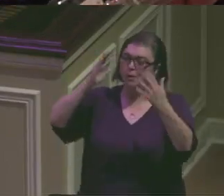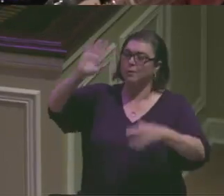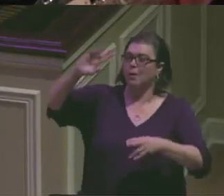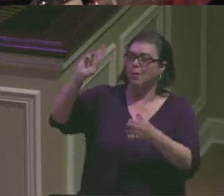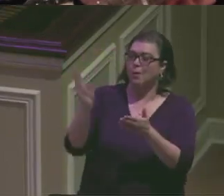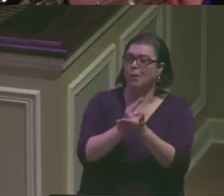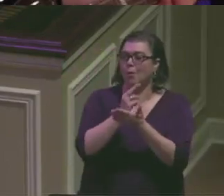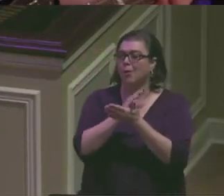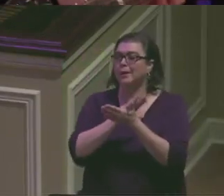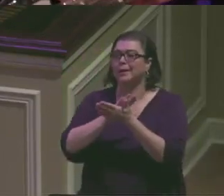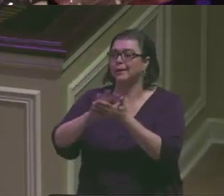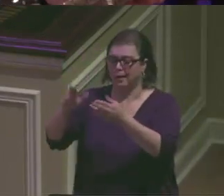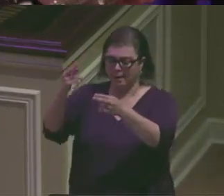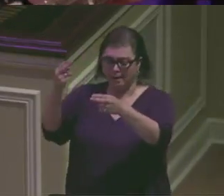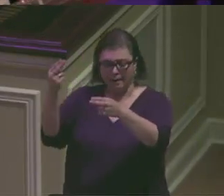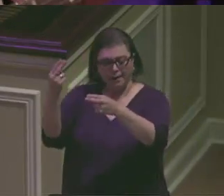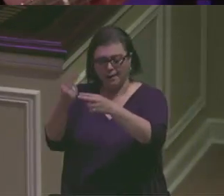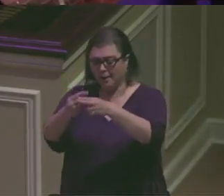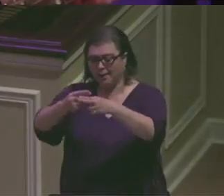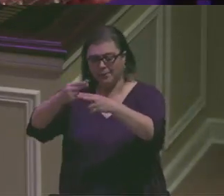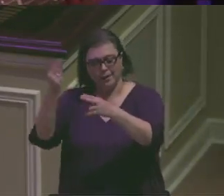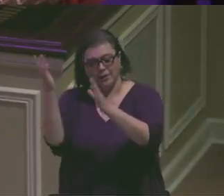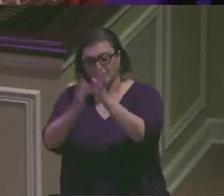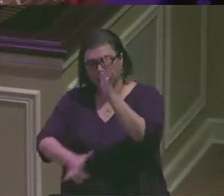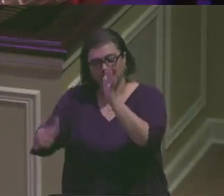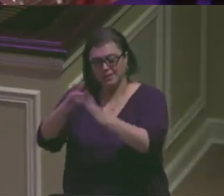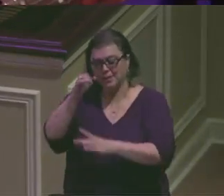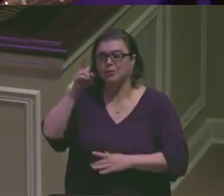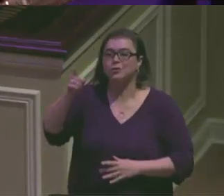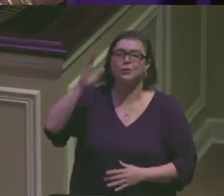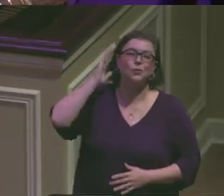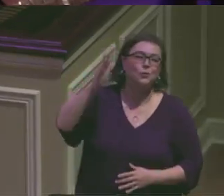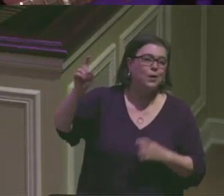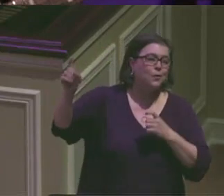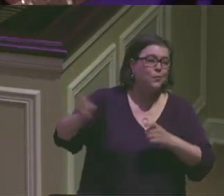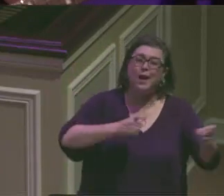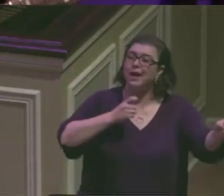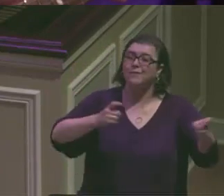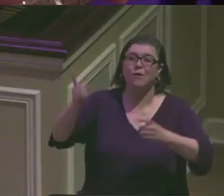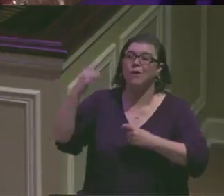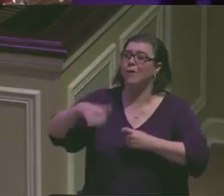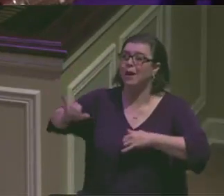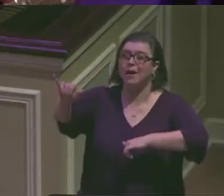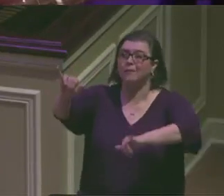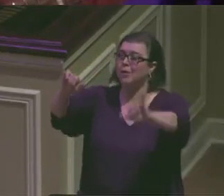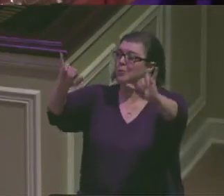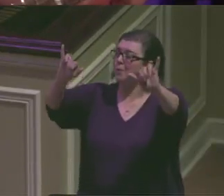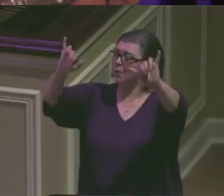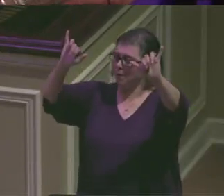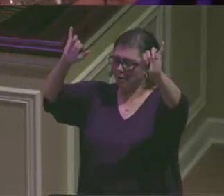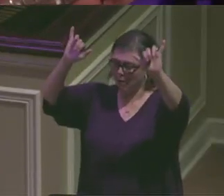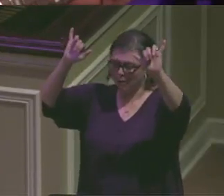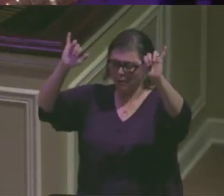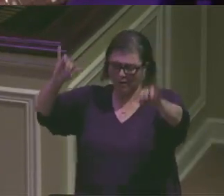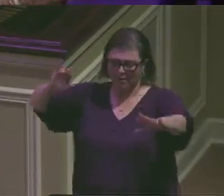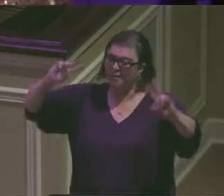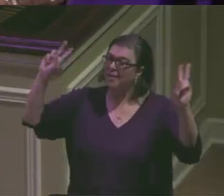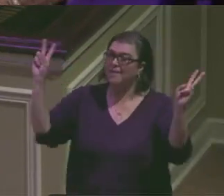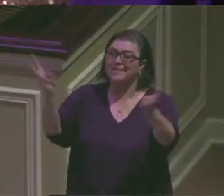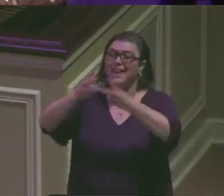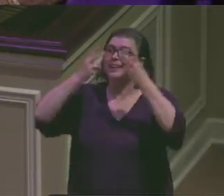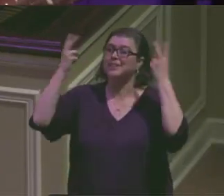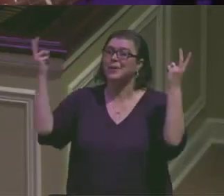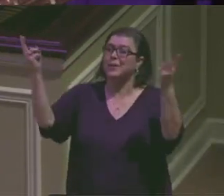Your holy name. Jesus, You will reign forevermore.